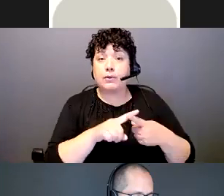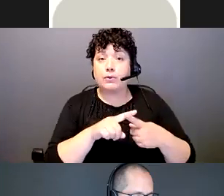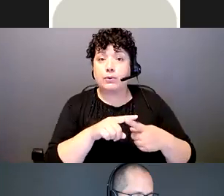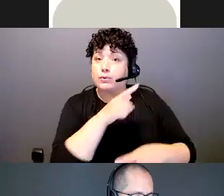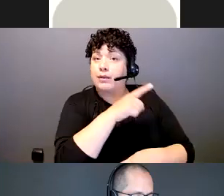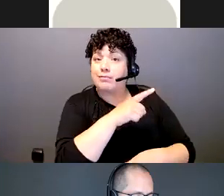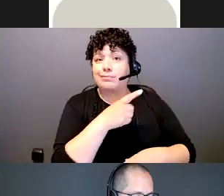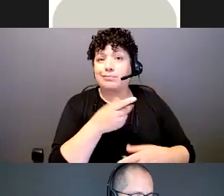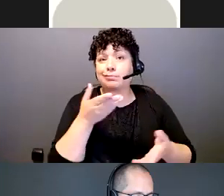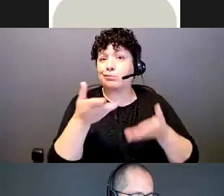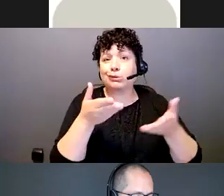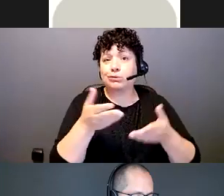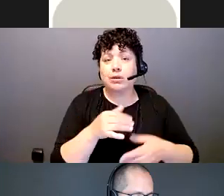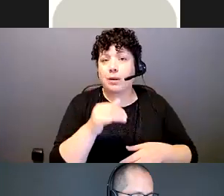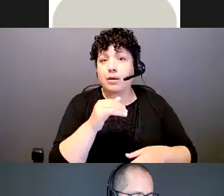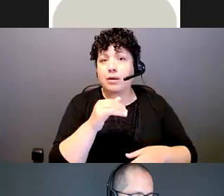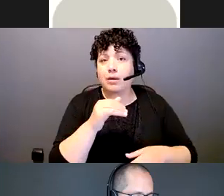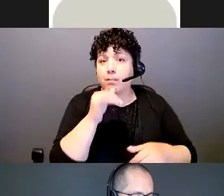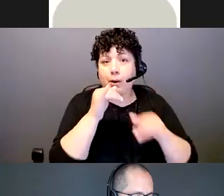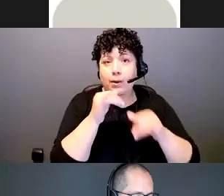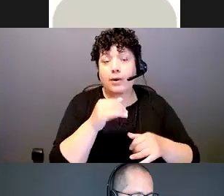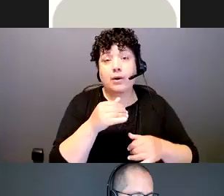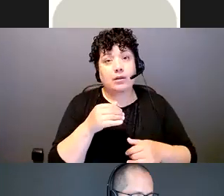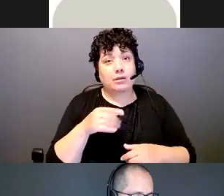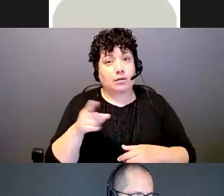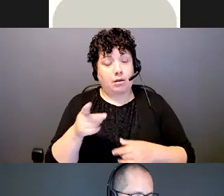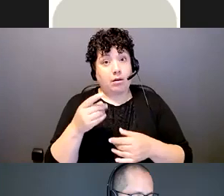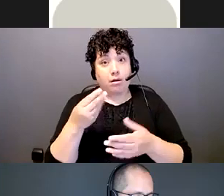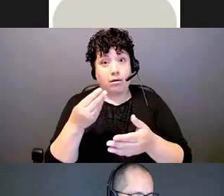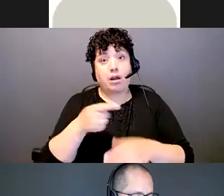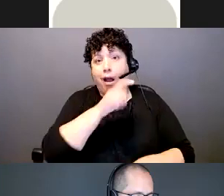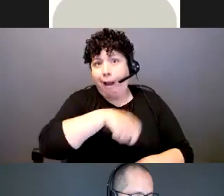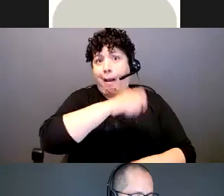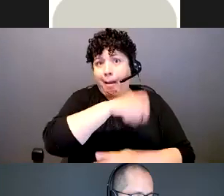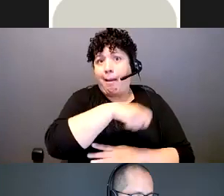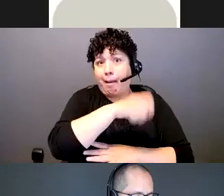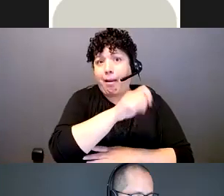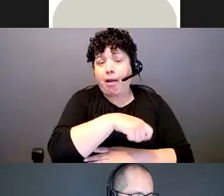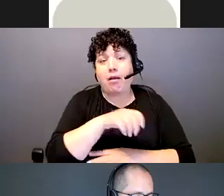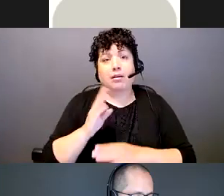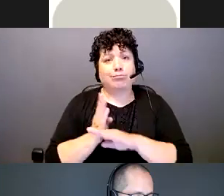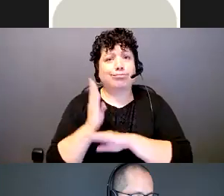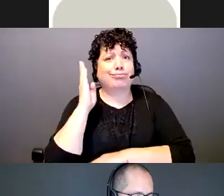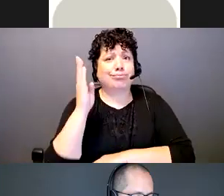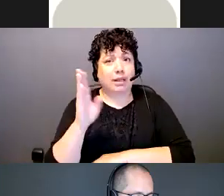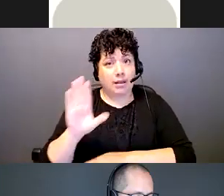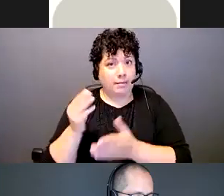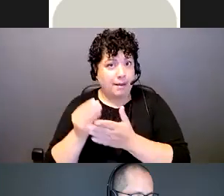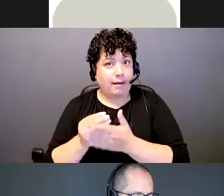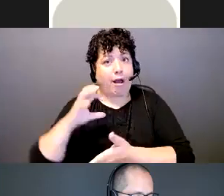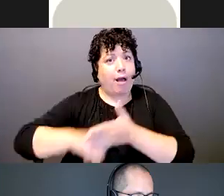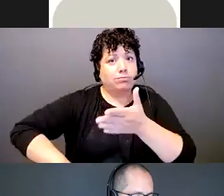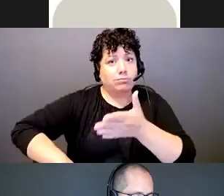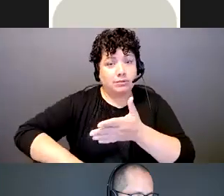bartender, and huge sums of money are taken from the debit card on a